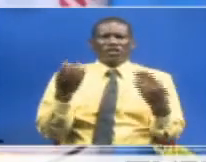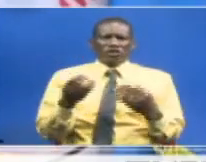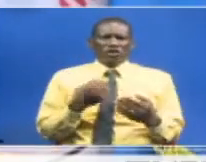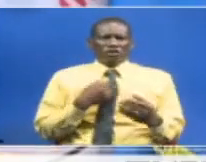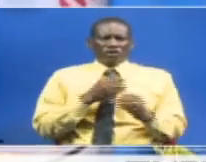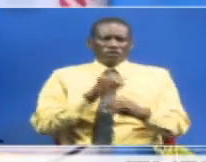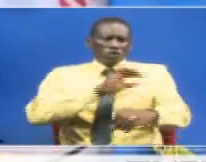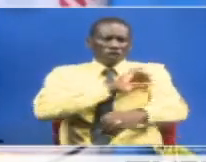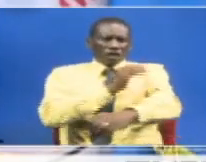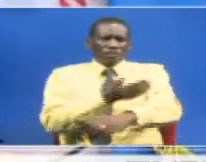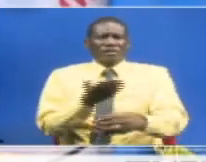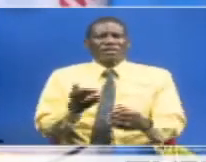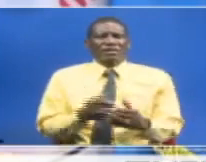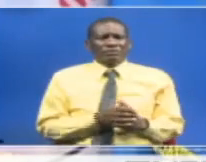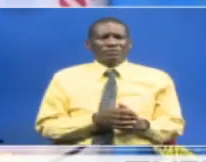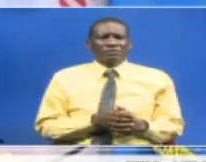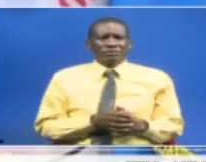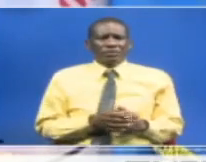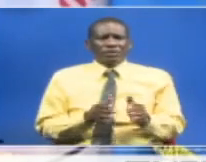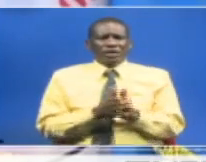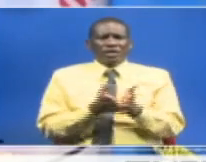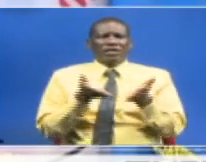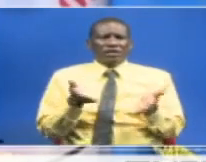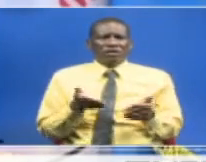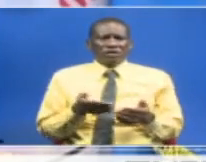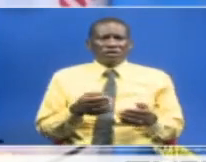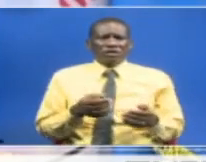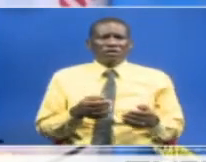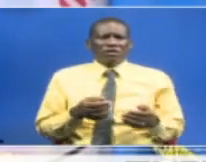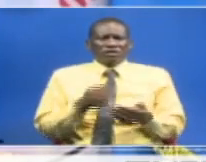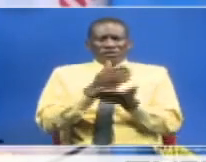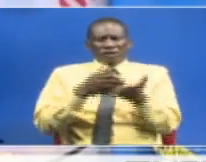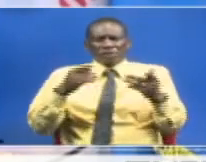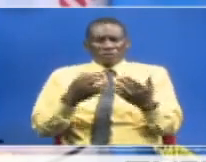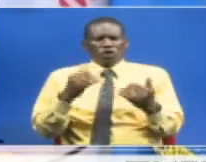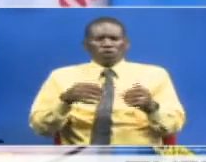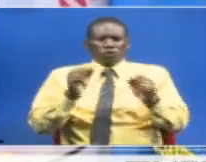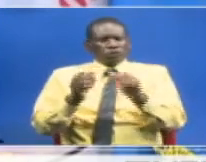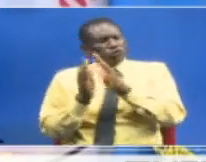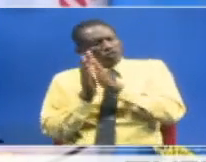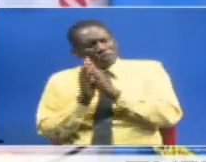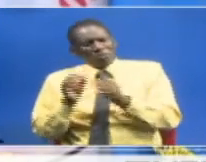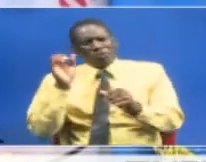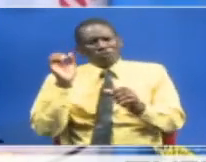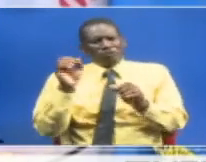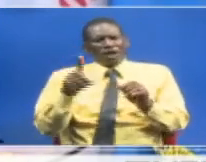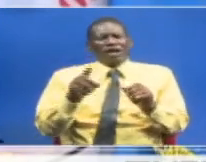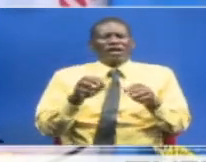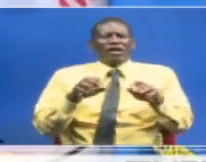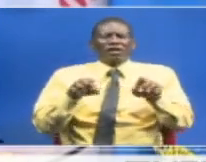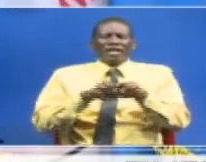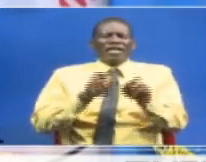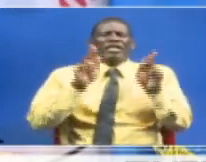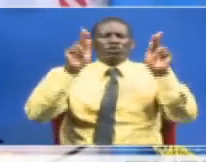capacity as such. And I'm afraid some might be forced to sleep as far as Kisumu,